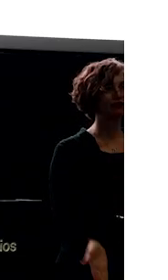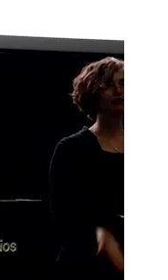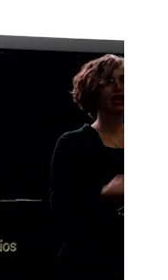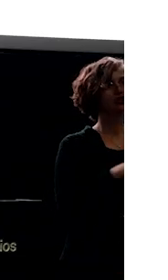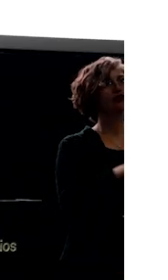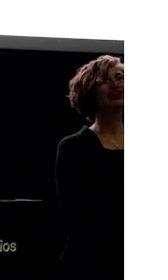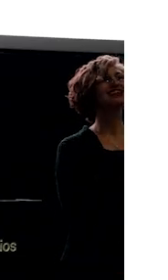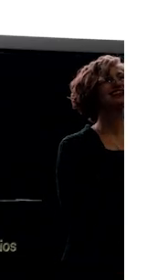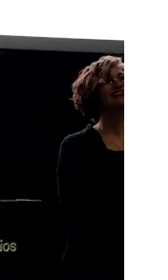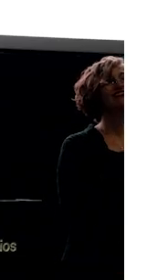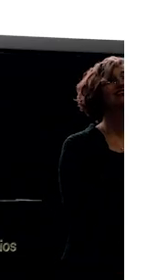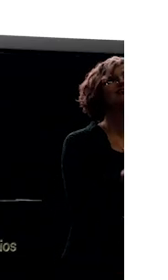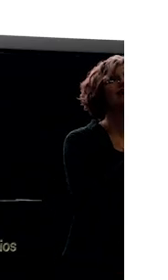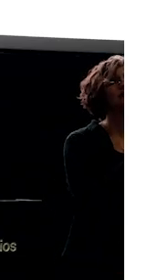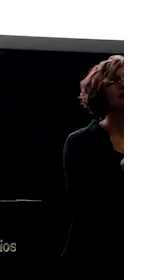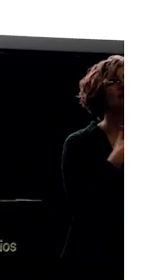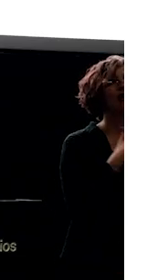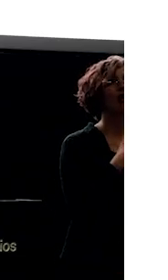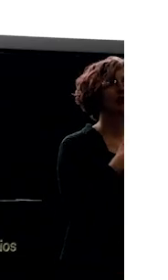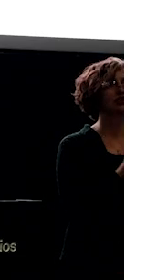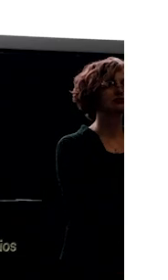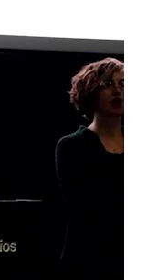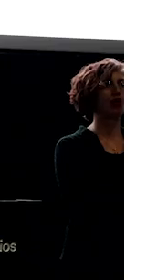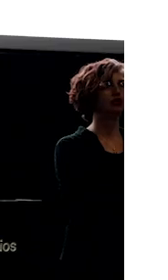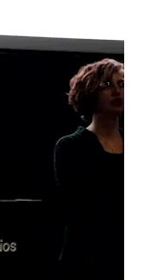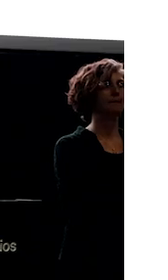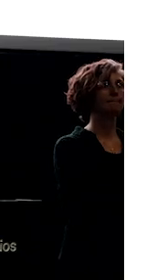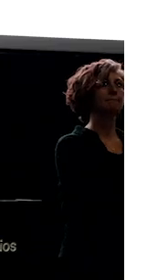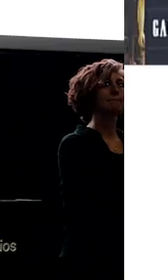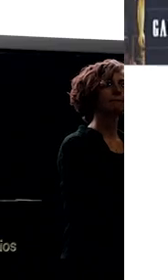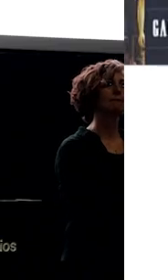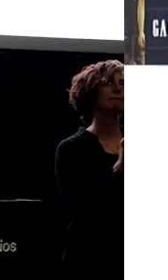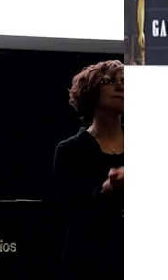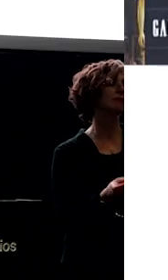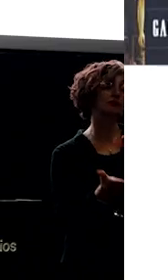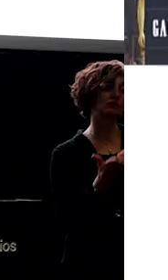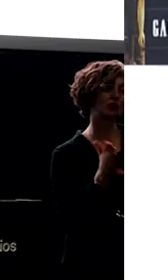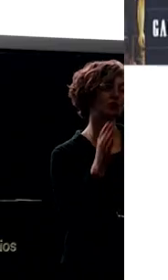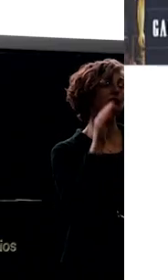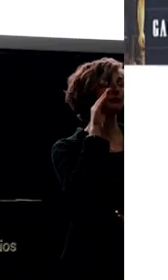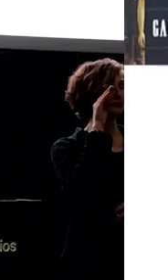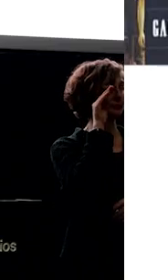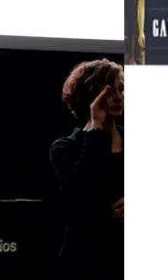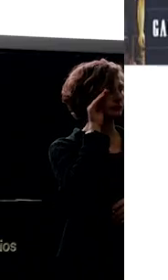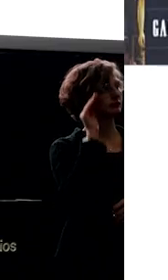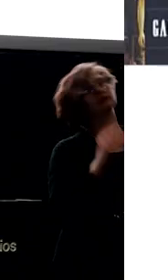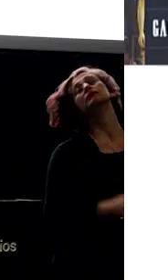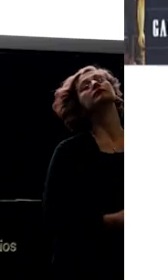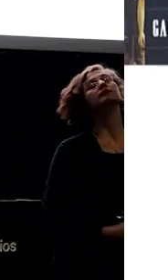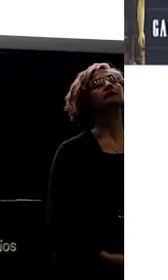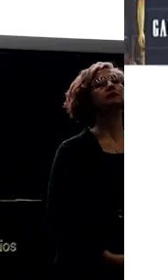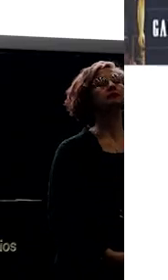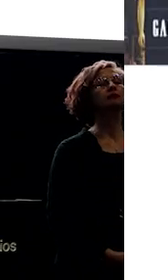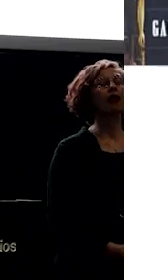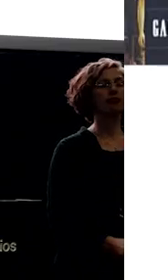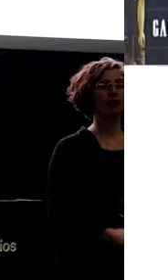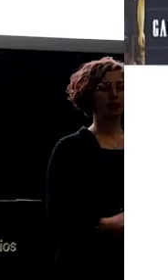$75,000 in scholarships to give out to students. And in